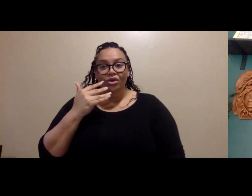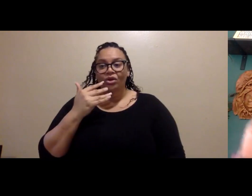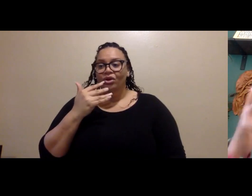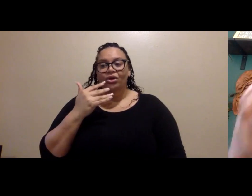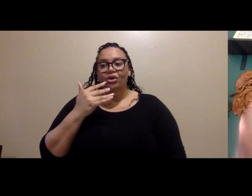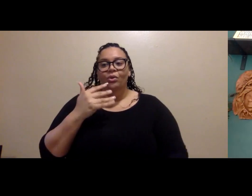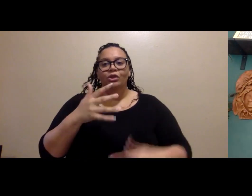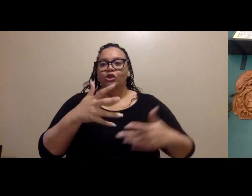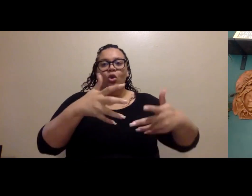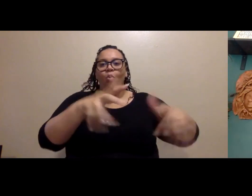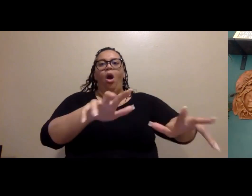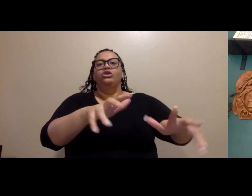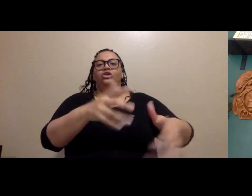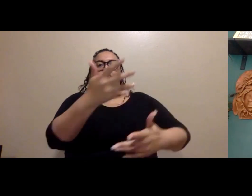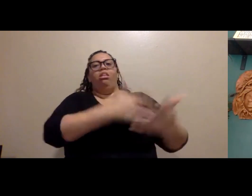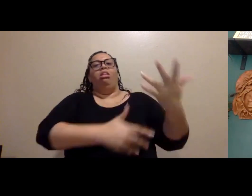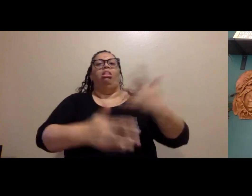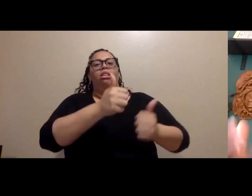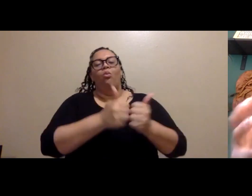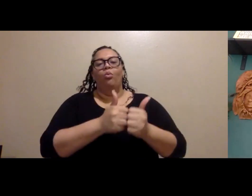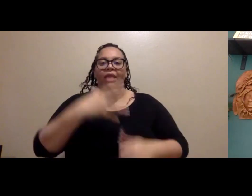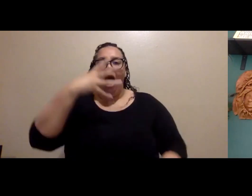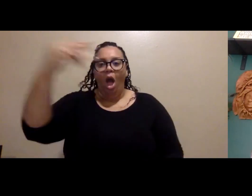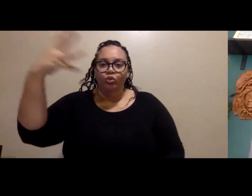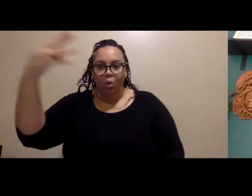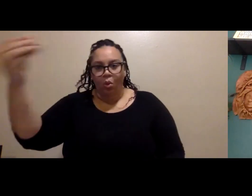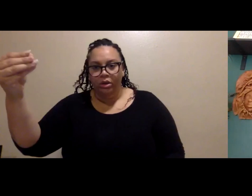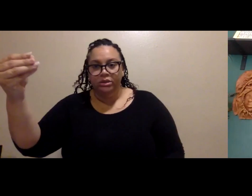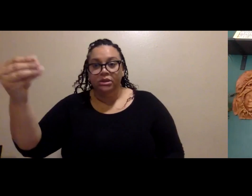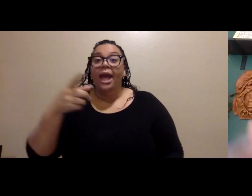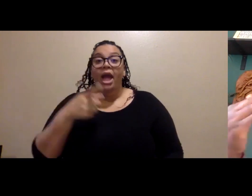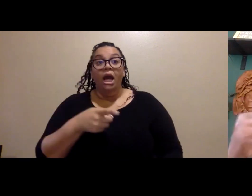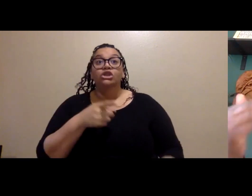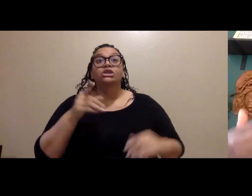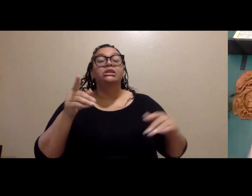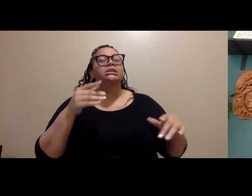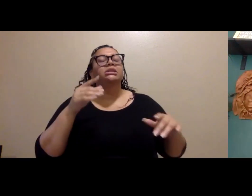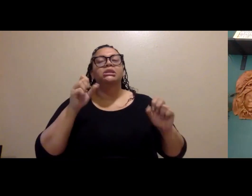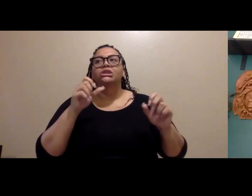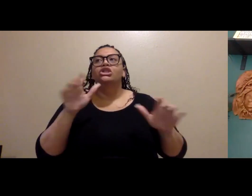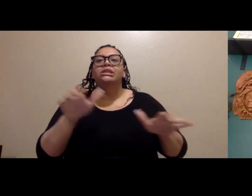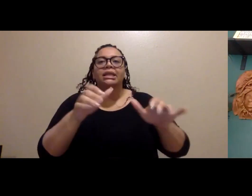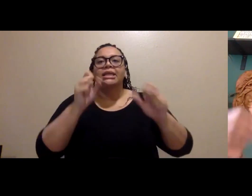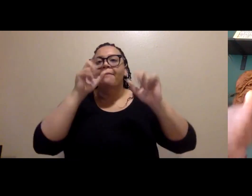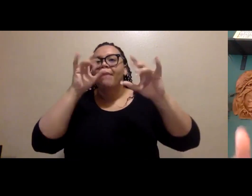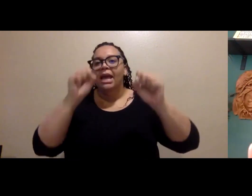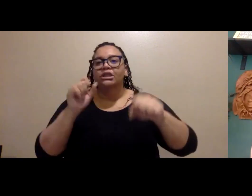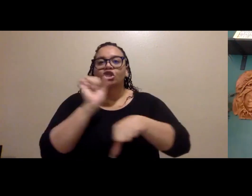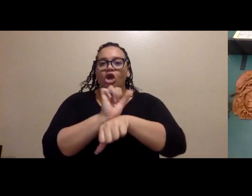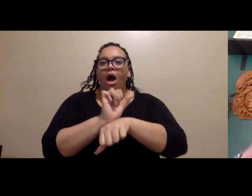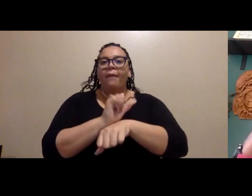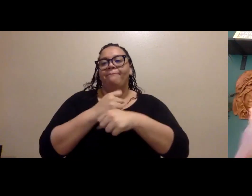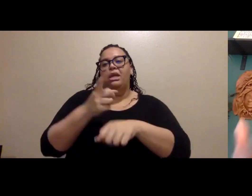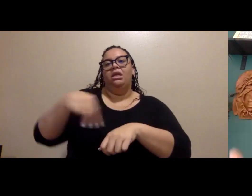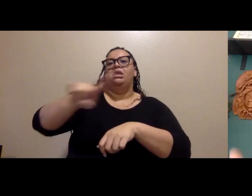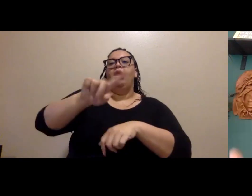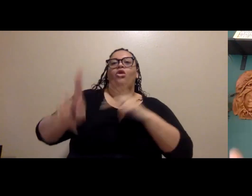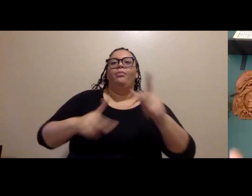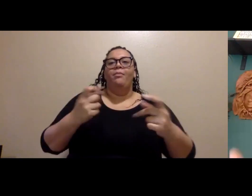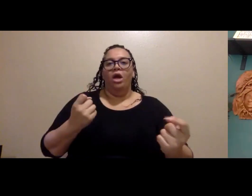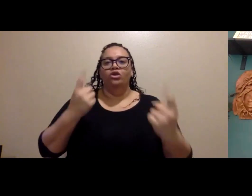to engage with the outdoors. And she does a really good job breaking down why that is. right? In media, what is